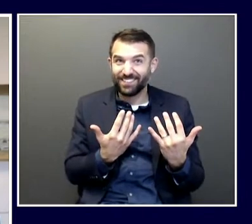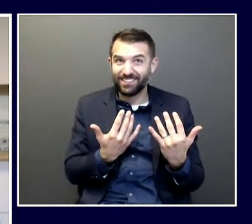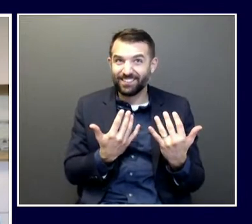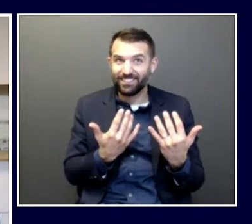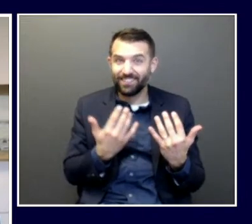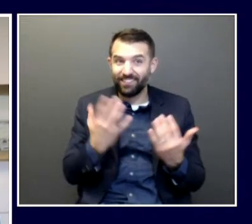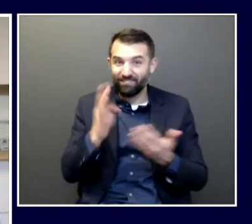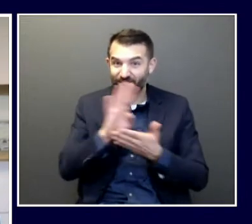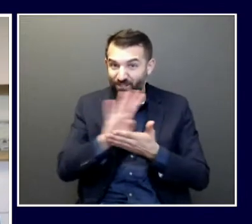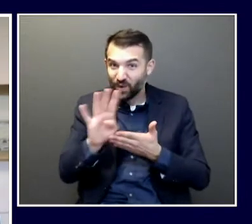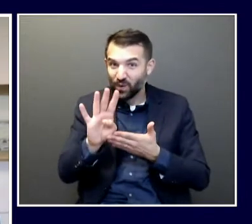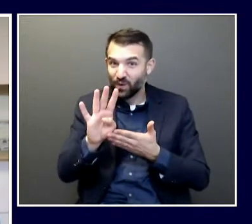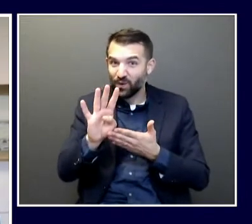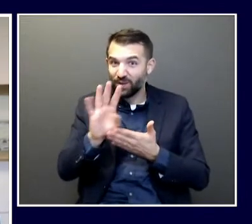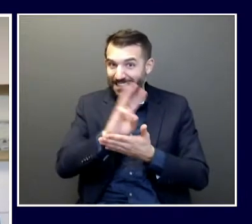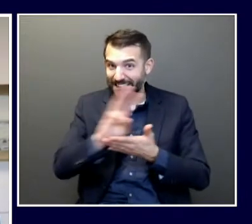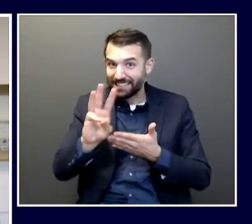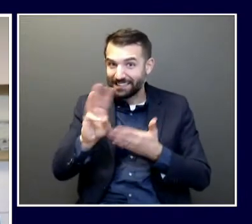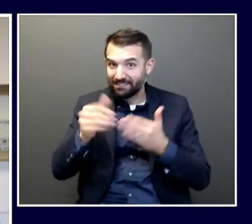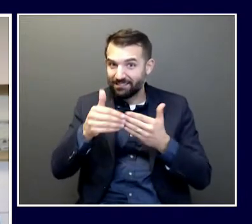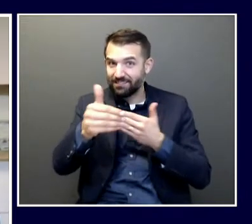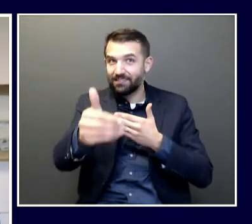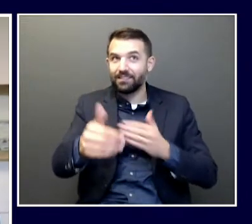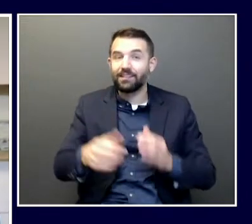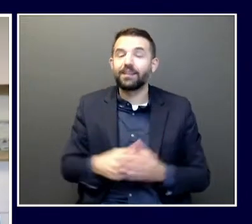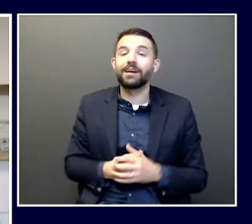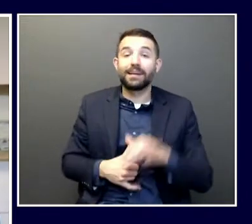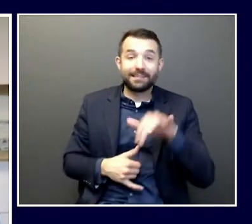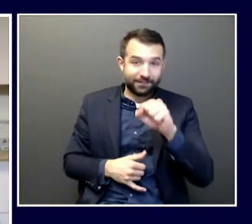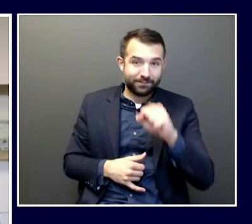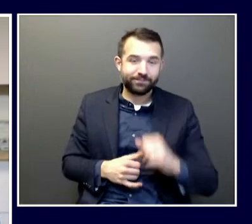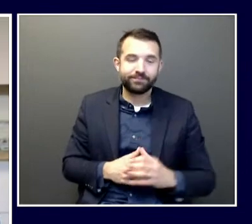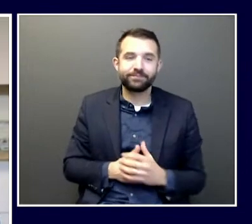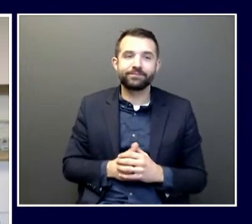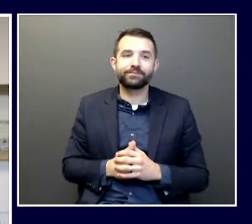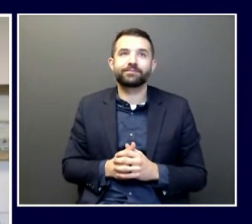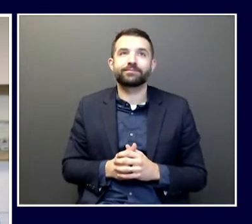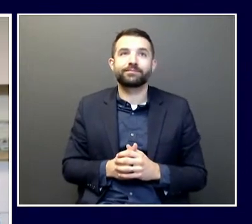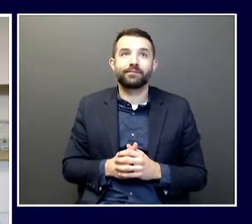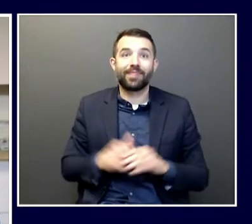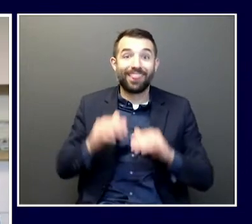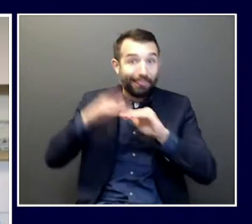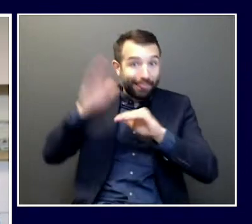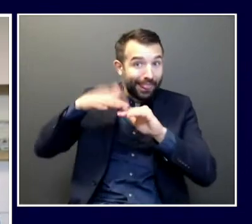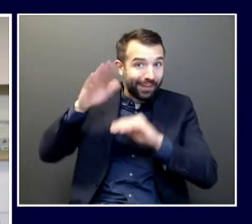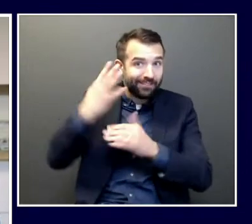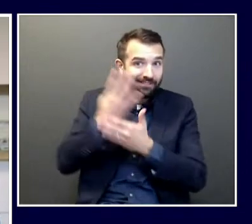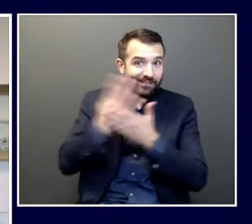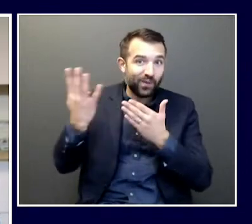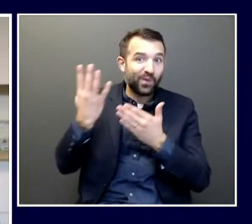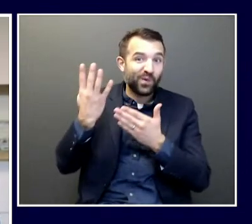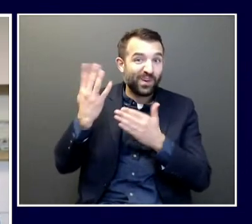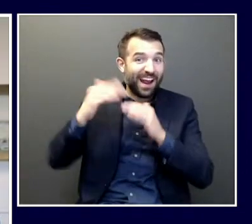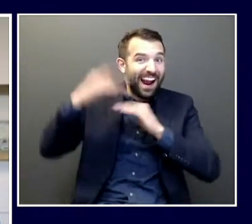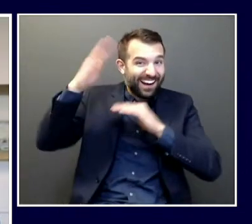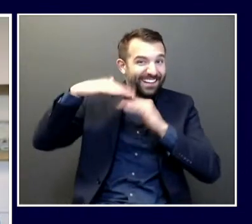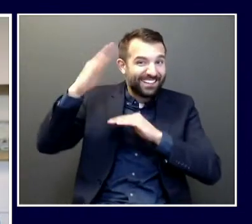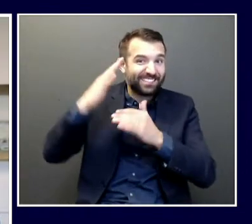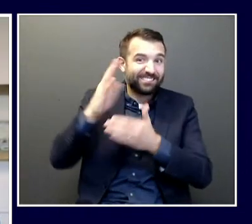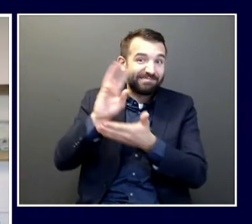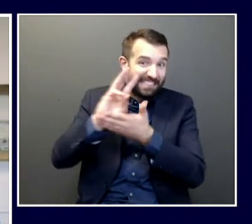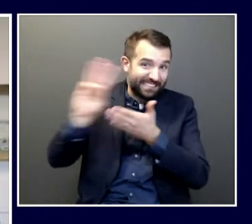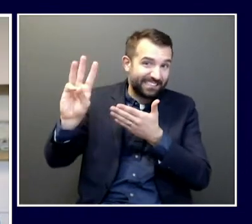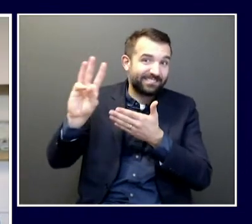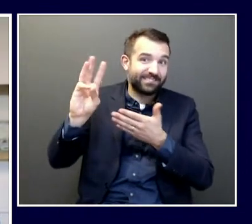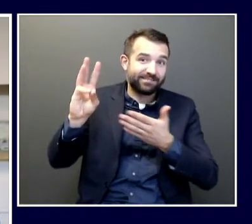like at least 1 or 2. I don't want to make any predictions, but it'll take us a bit